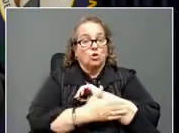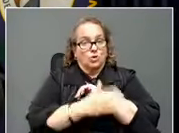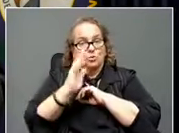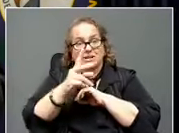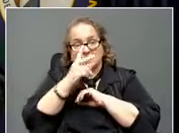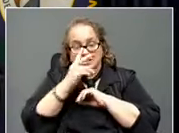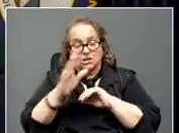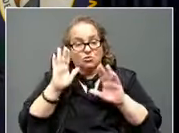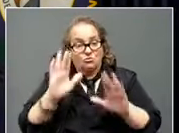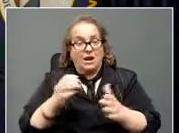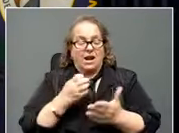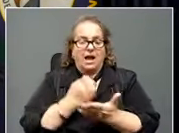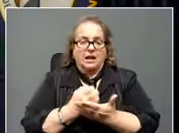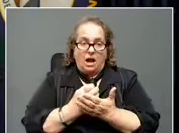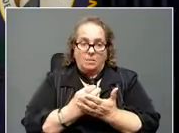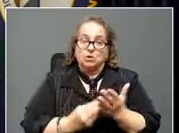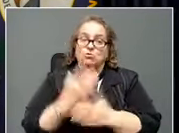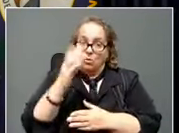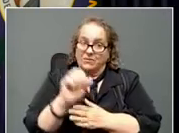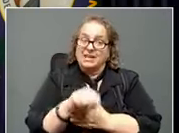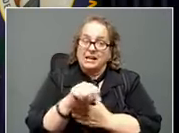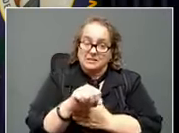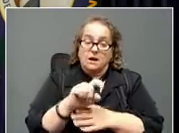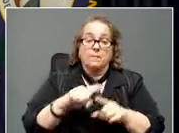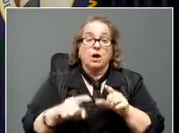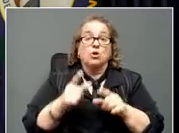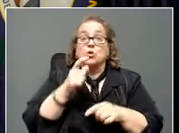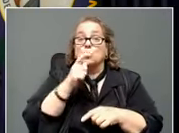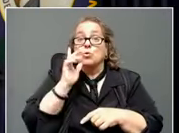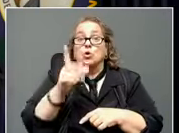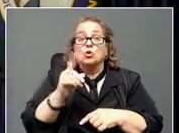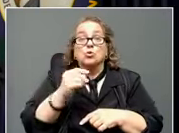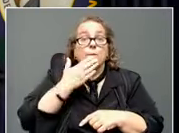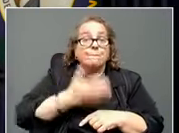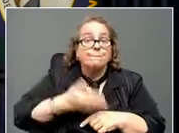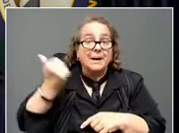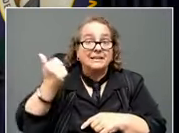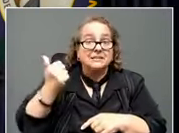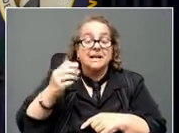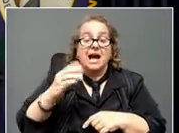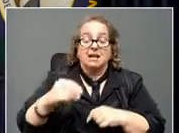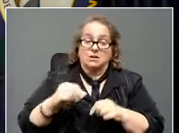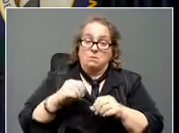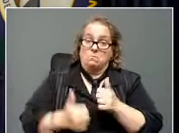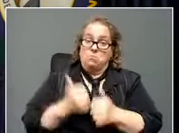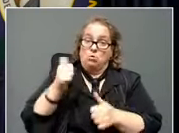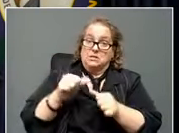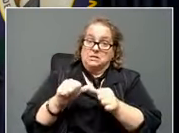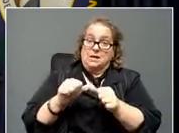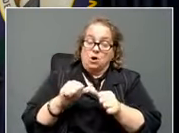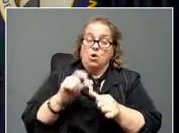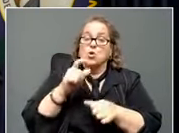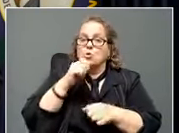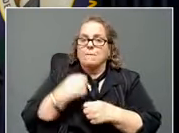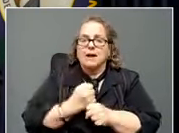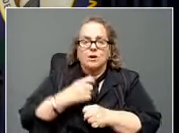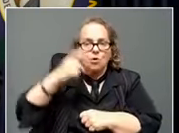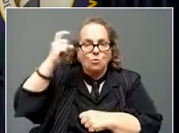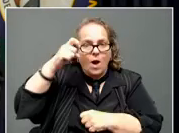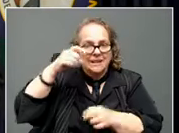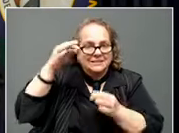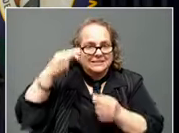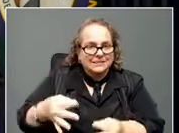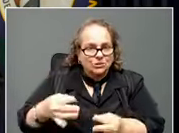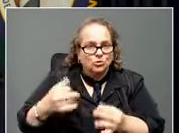growth. But I think those that are going to do it the best and the most sustainably are going to be ones that have made wise decisions to date and